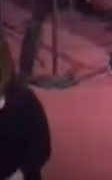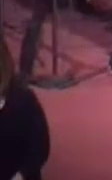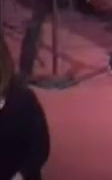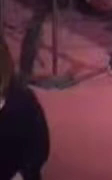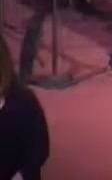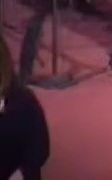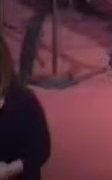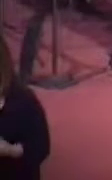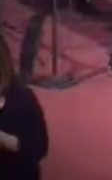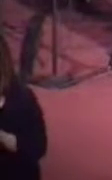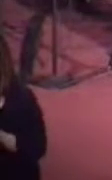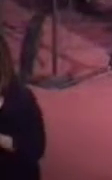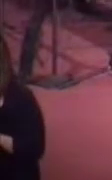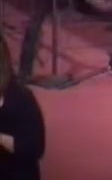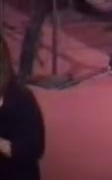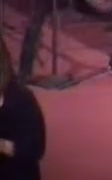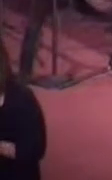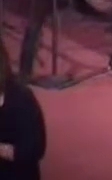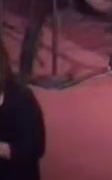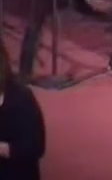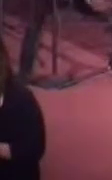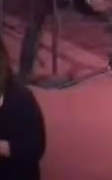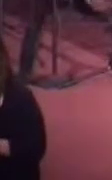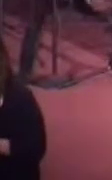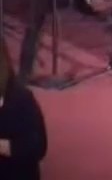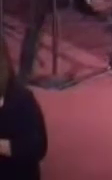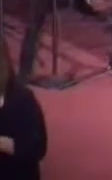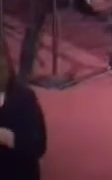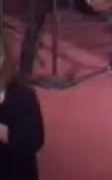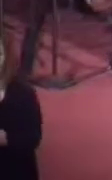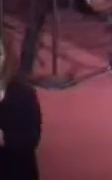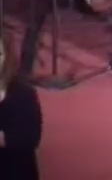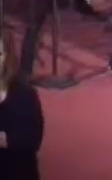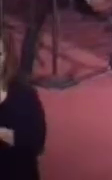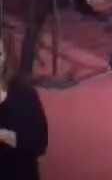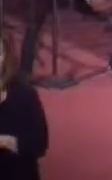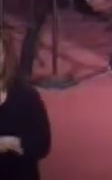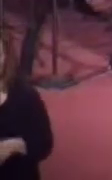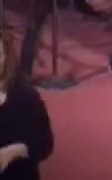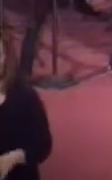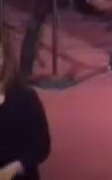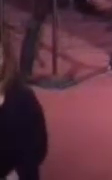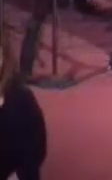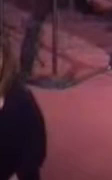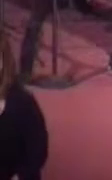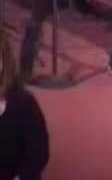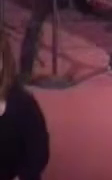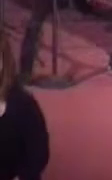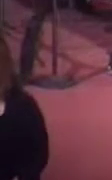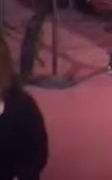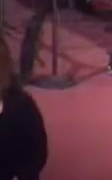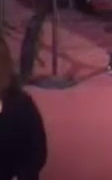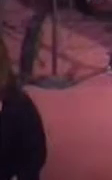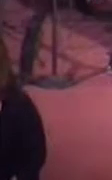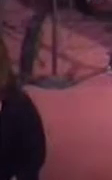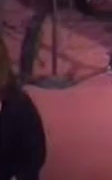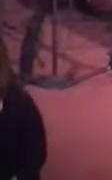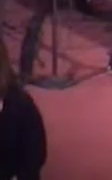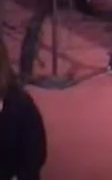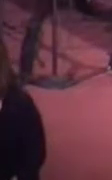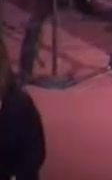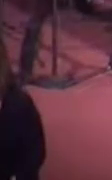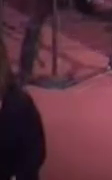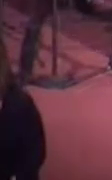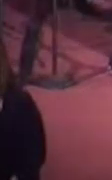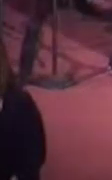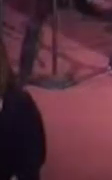my chains, most of the brothers and sisters have become confident in the Lord and dare all the more to proclaim the gospel without fear. This